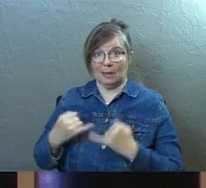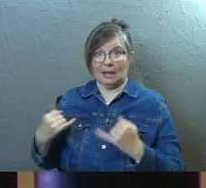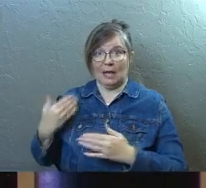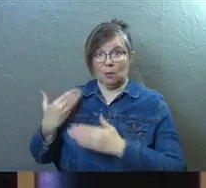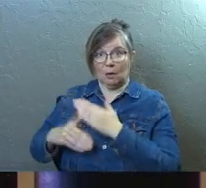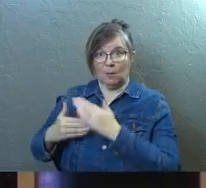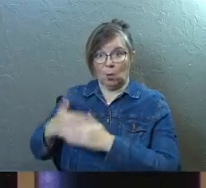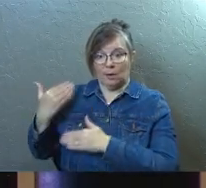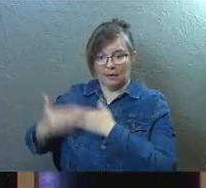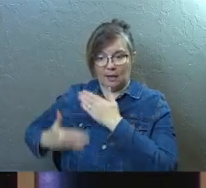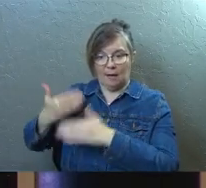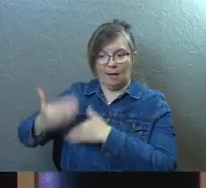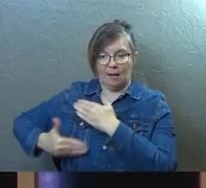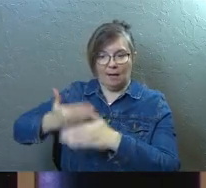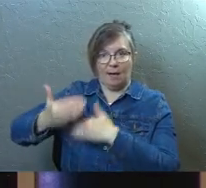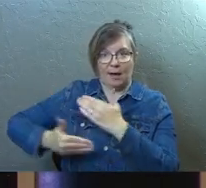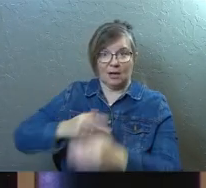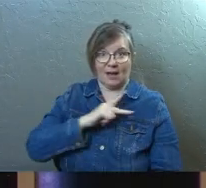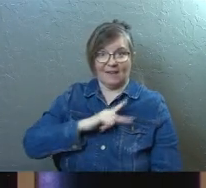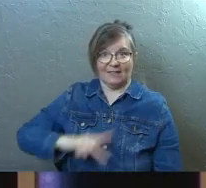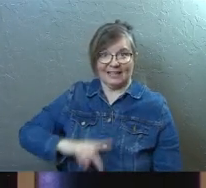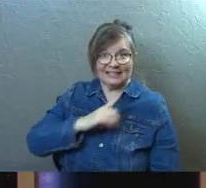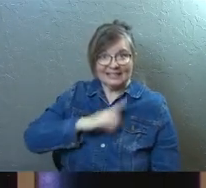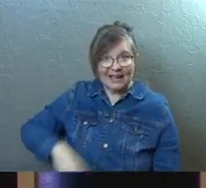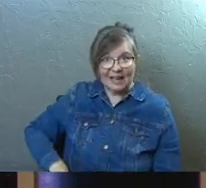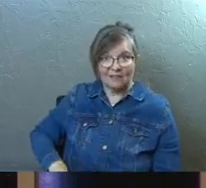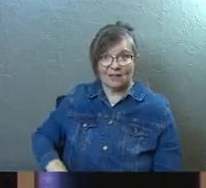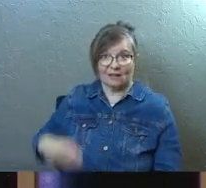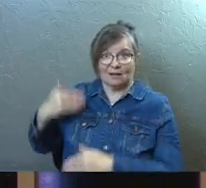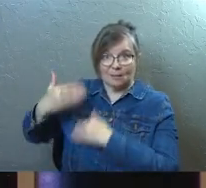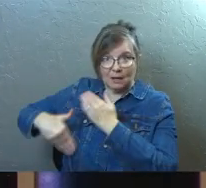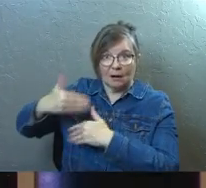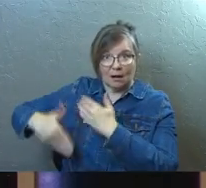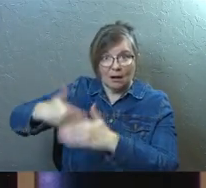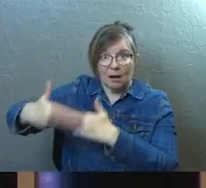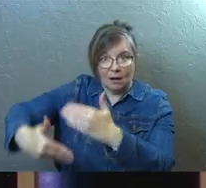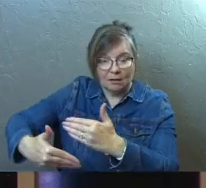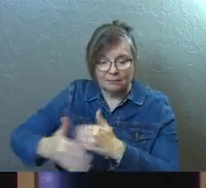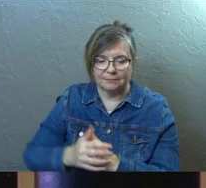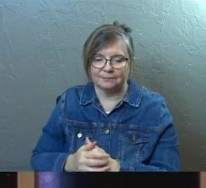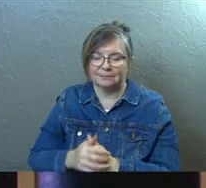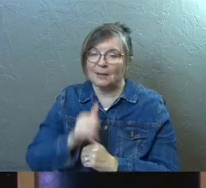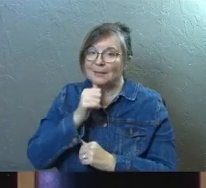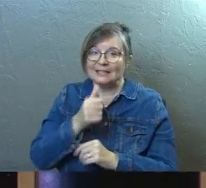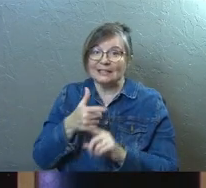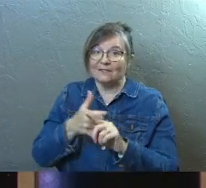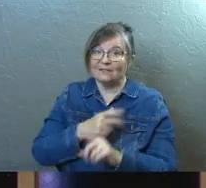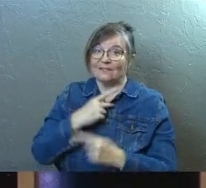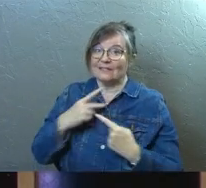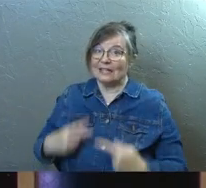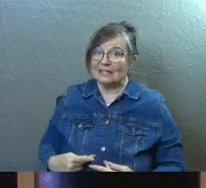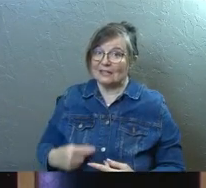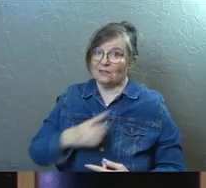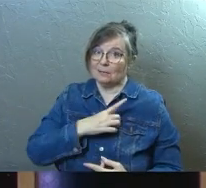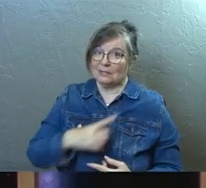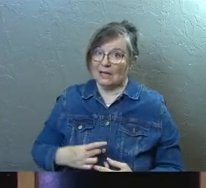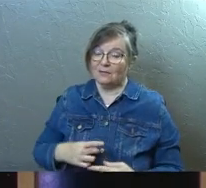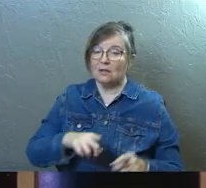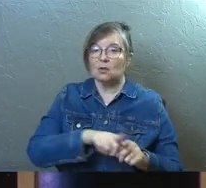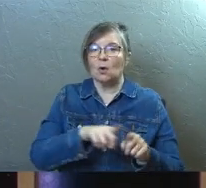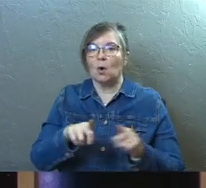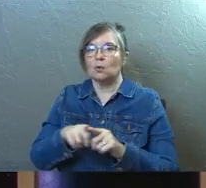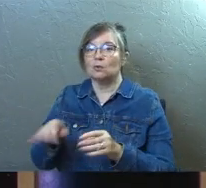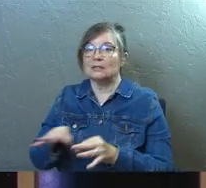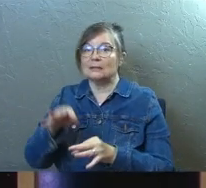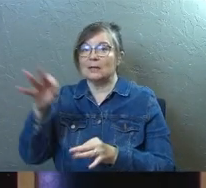was born from the line and lineage of King David, right down the line. But he didn't just come physically from the line of David, he